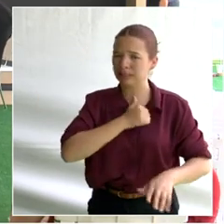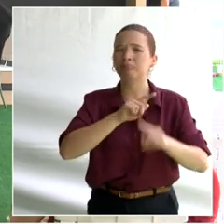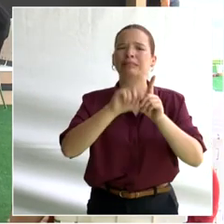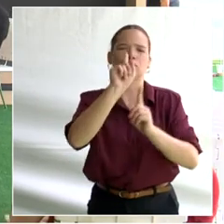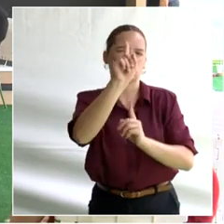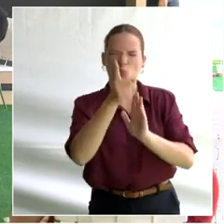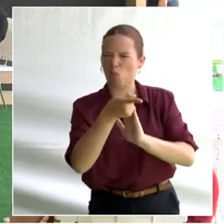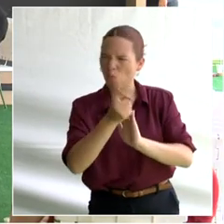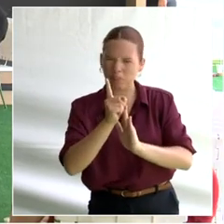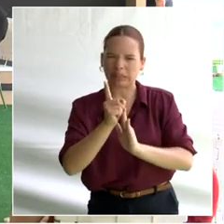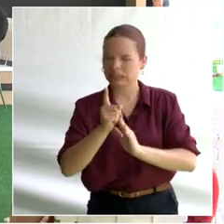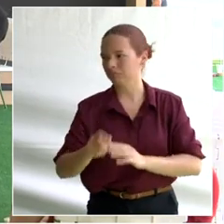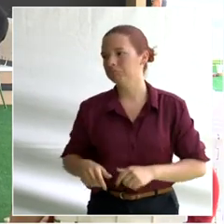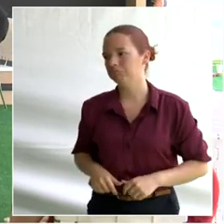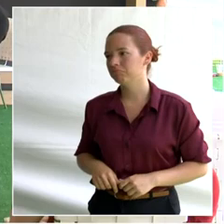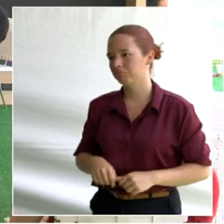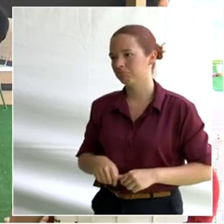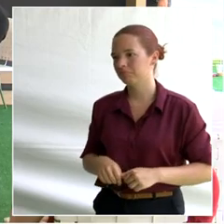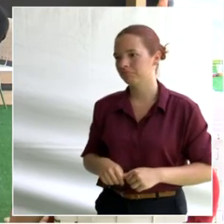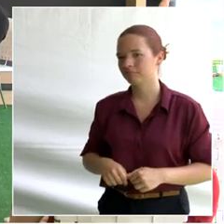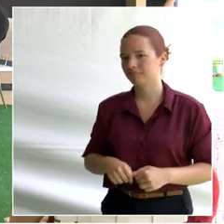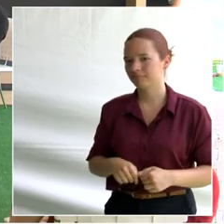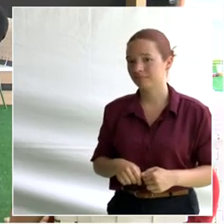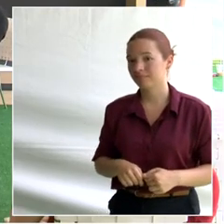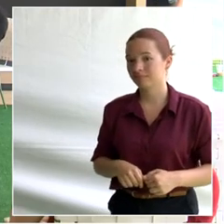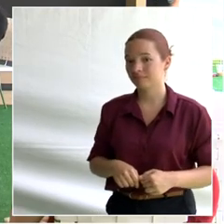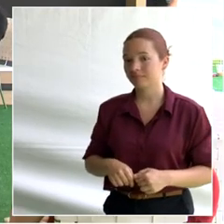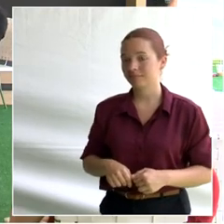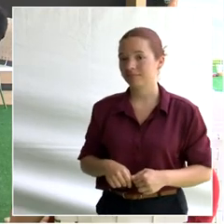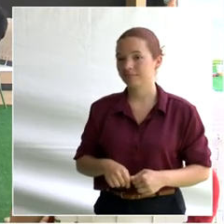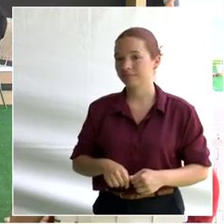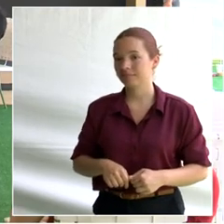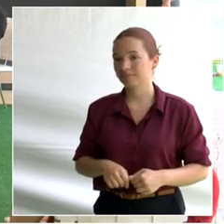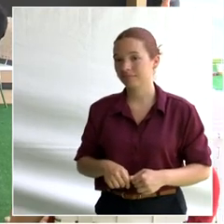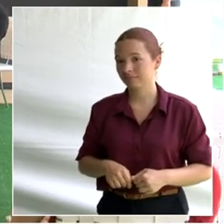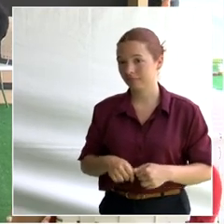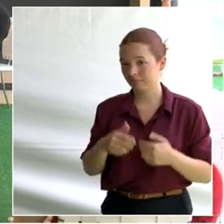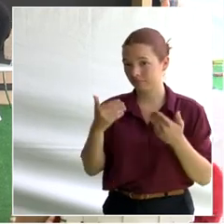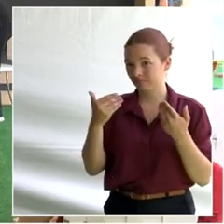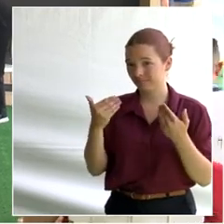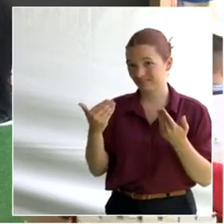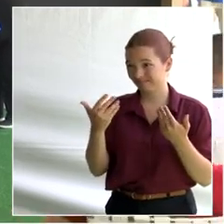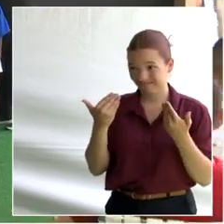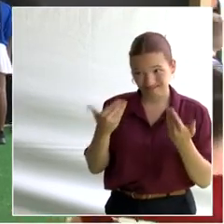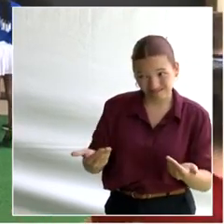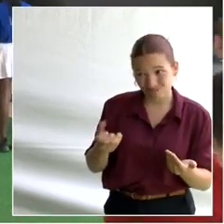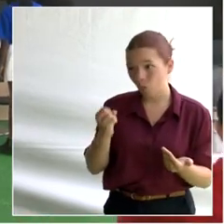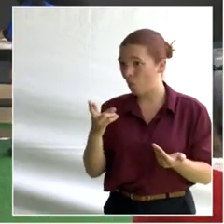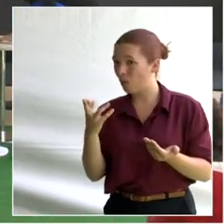In the meantime, Christina, if you're keeping track in it and you would like to continue, you can let me know.